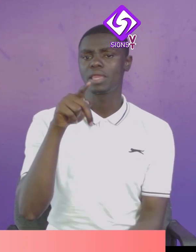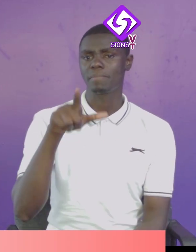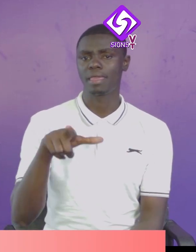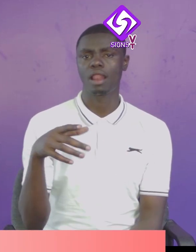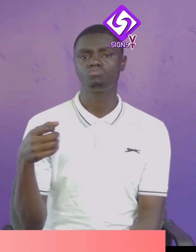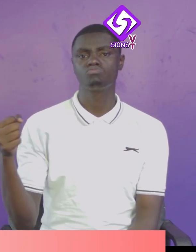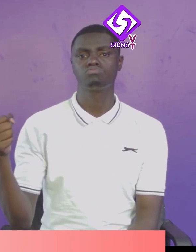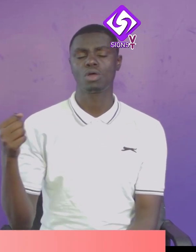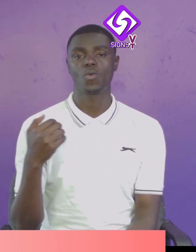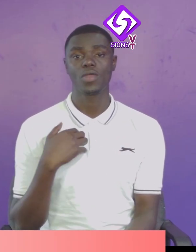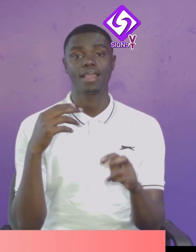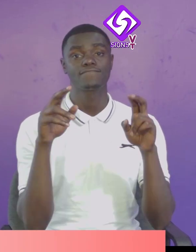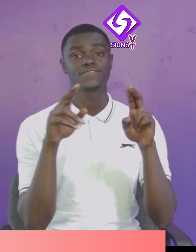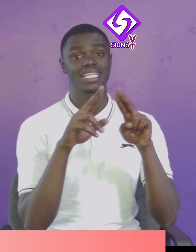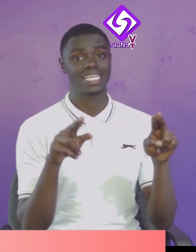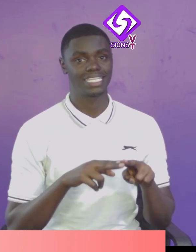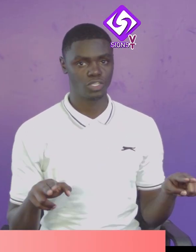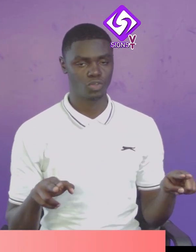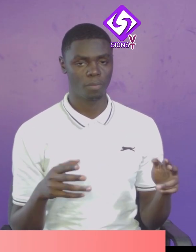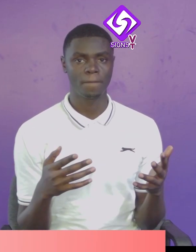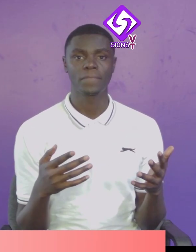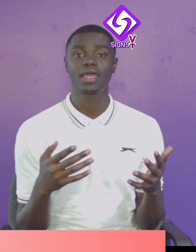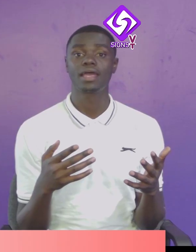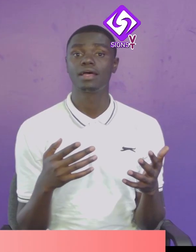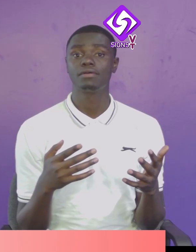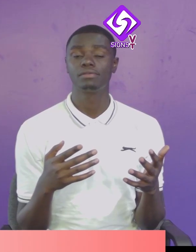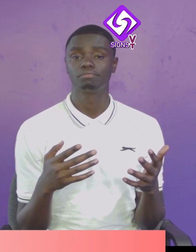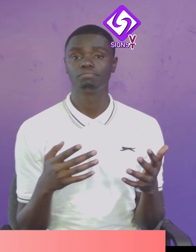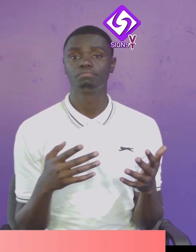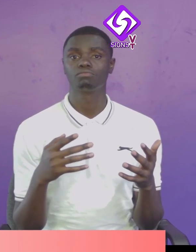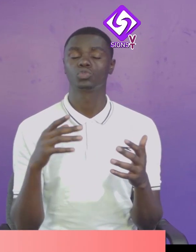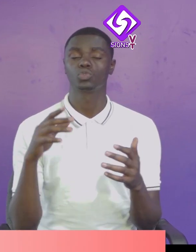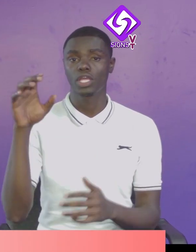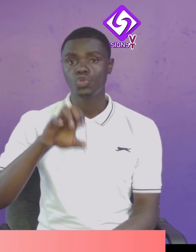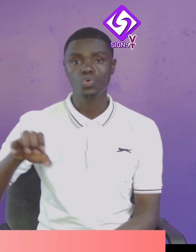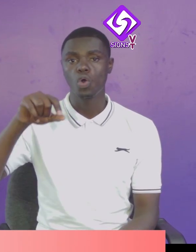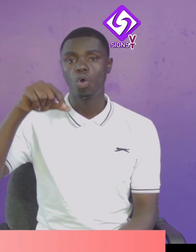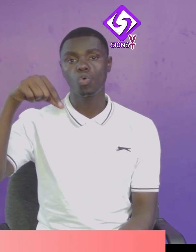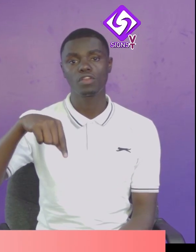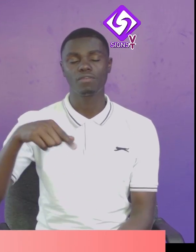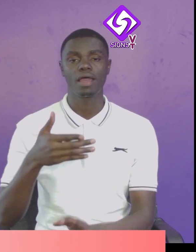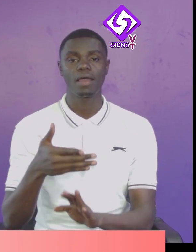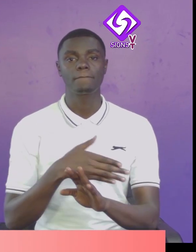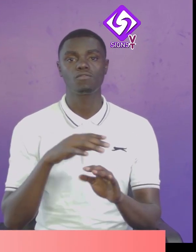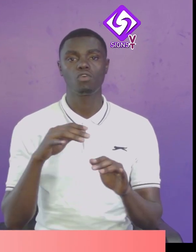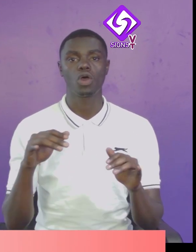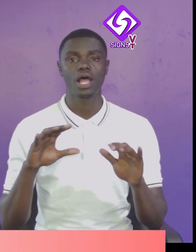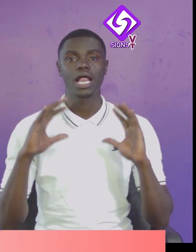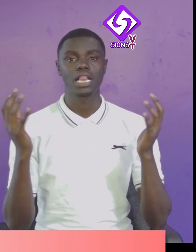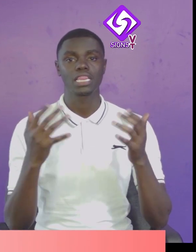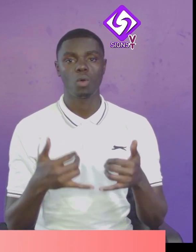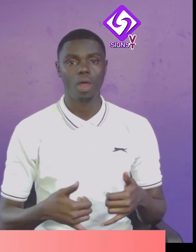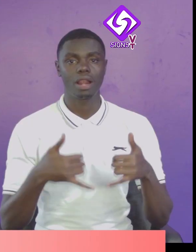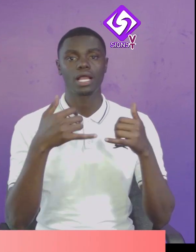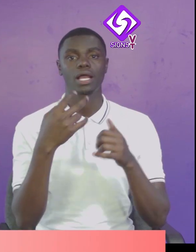break. We have the international actions, and this is with regard to the Euro qualifiers ahead of the World Cup 2026 set